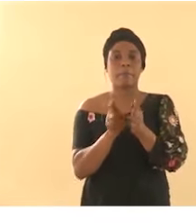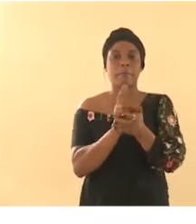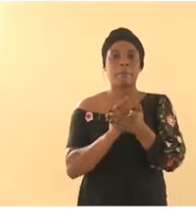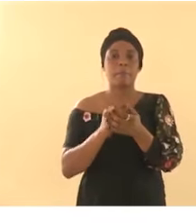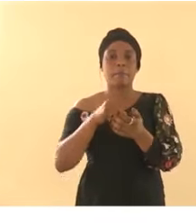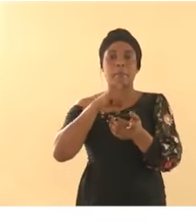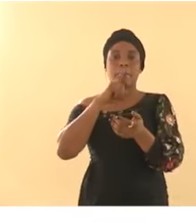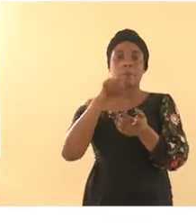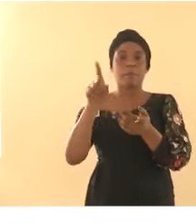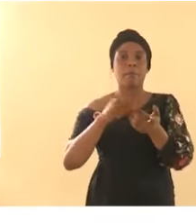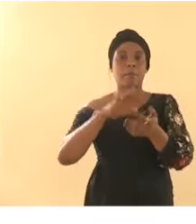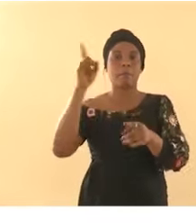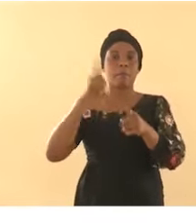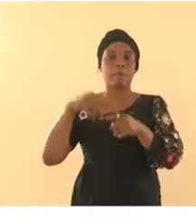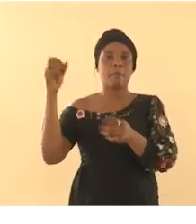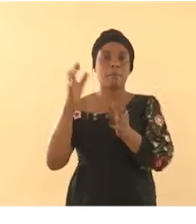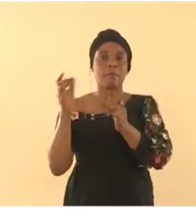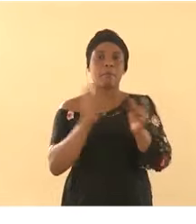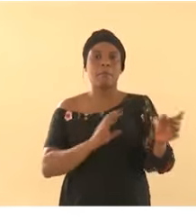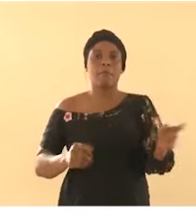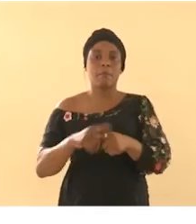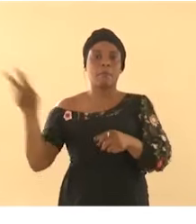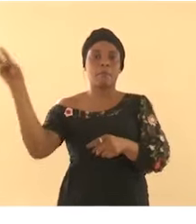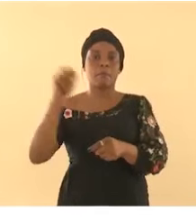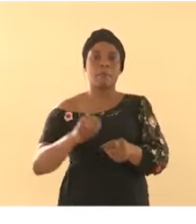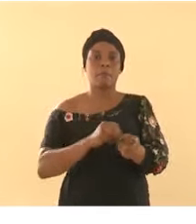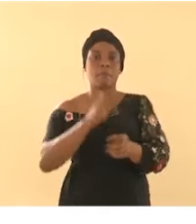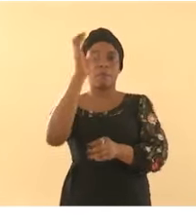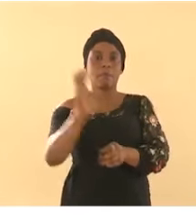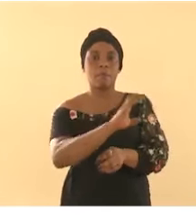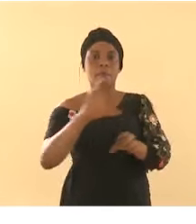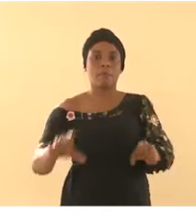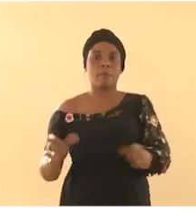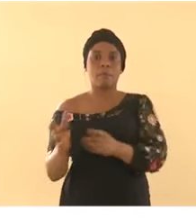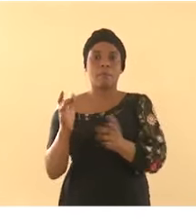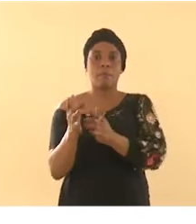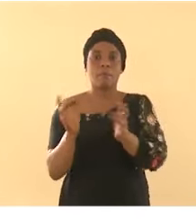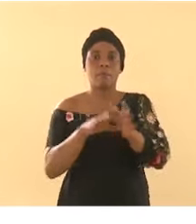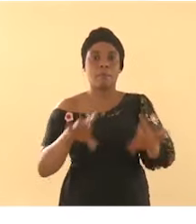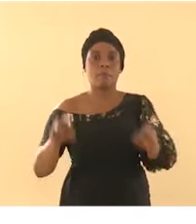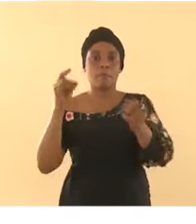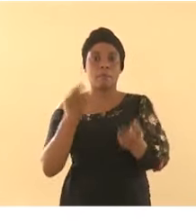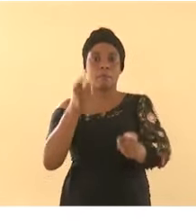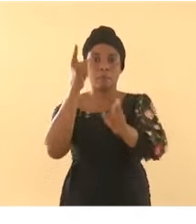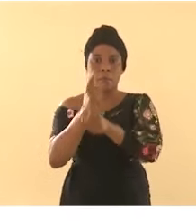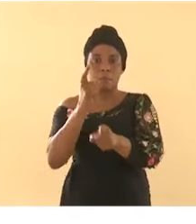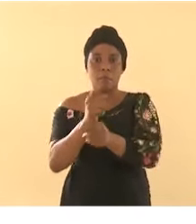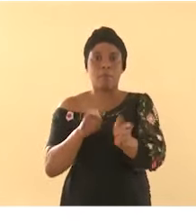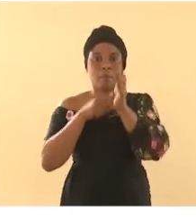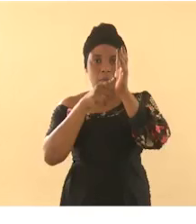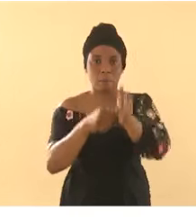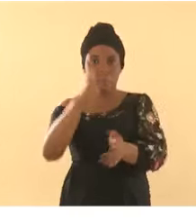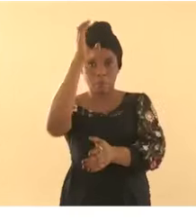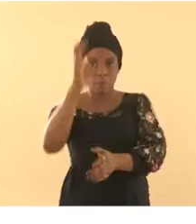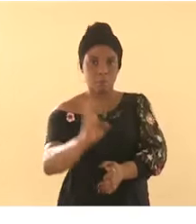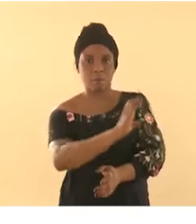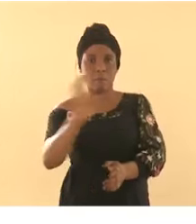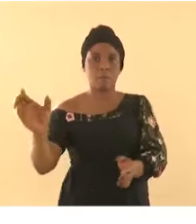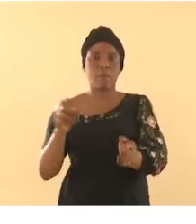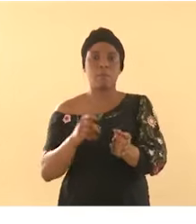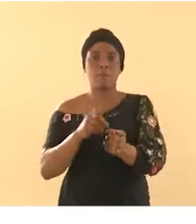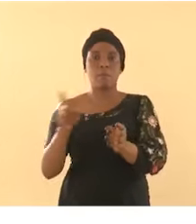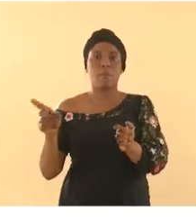to reveal the true glory of Christ to them, to confirm the course Jesus had taken as correct, and to strengthen them for the